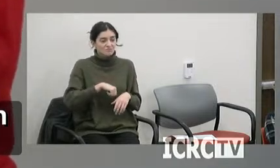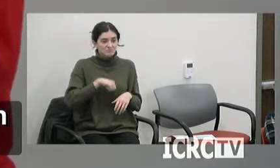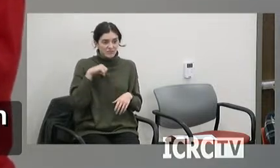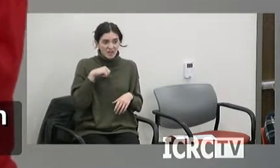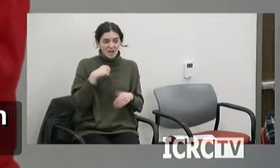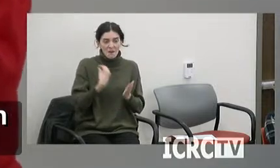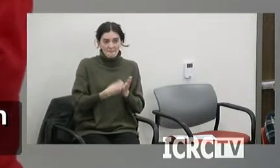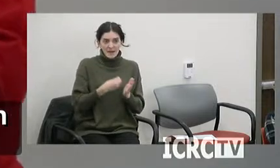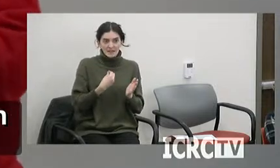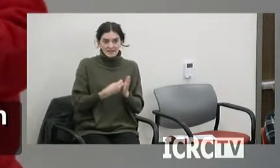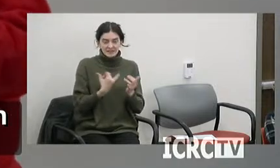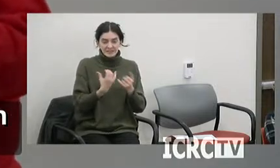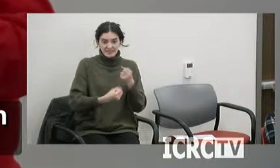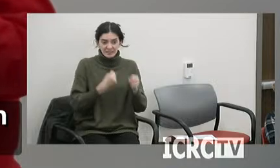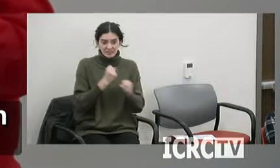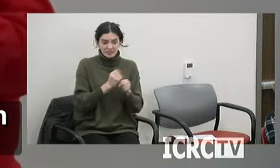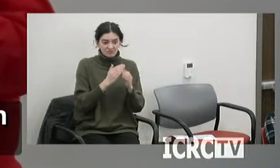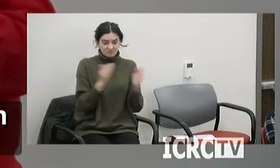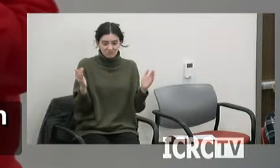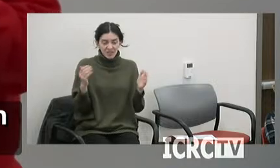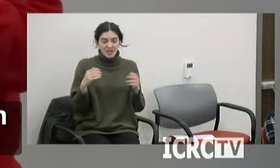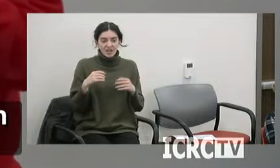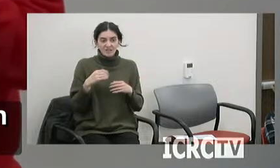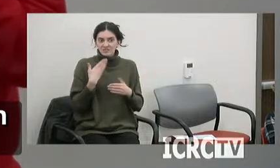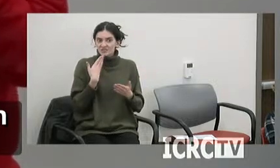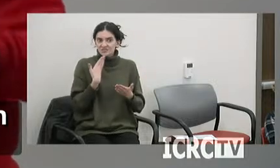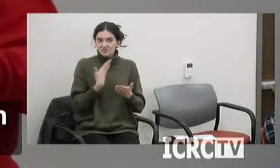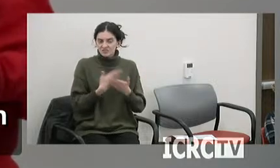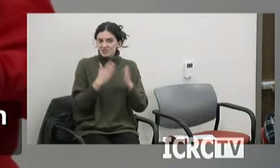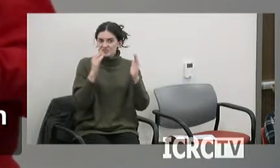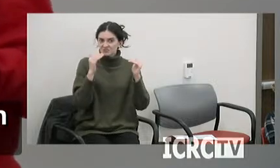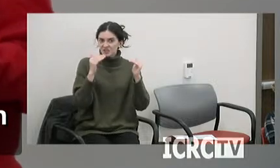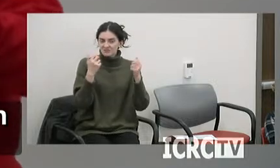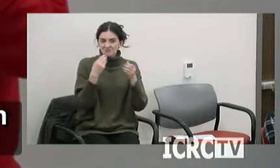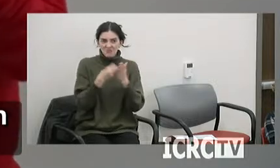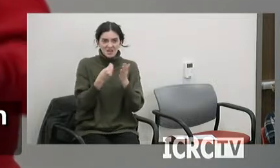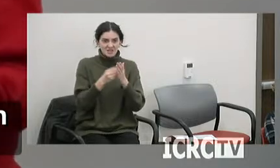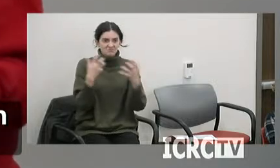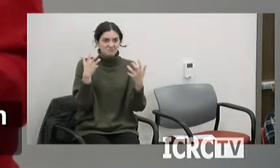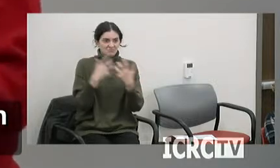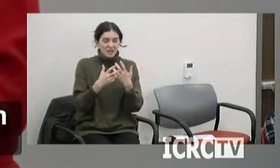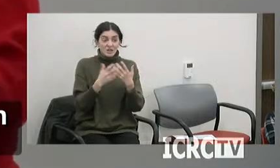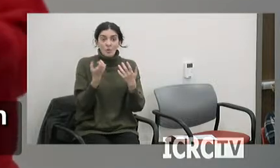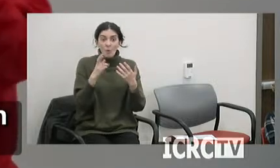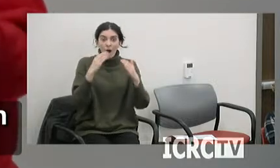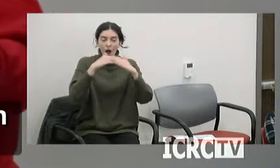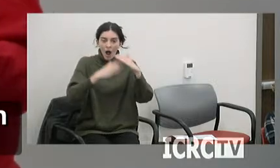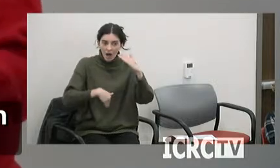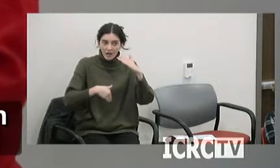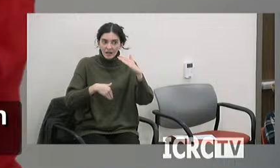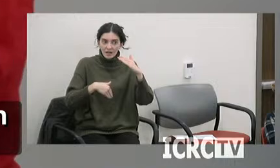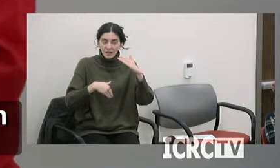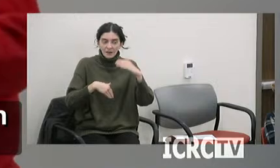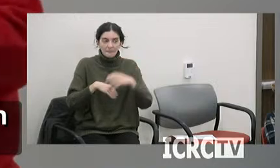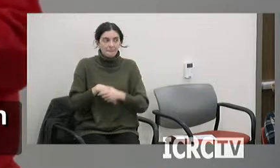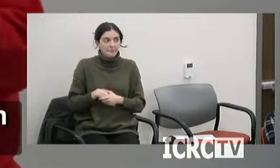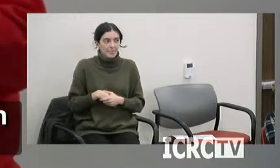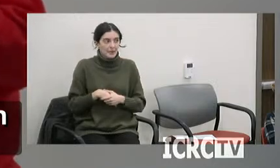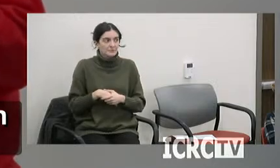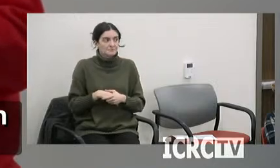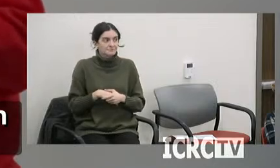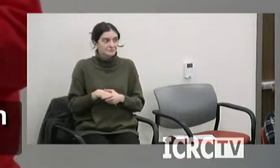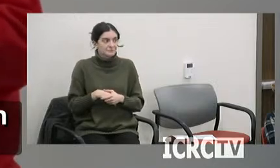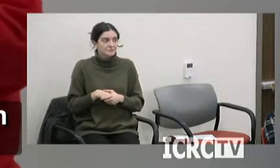8% under. And I believe, just like Josh would believe for his area, and Rob would believe for his, and Jeff would believe for his,